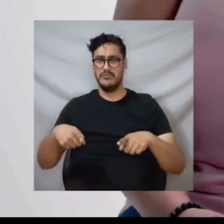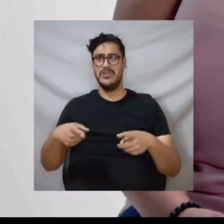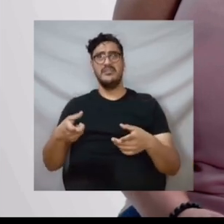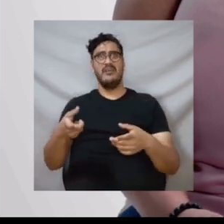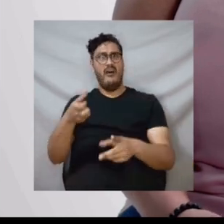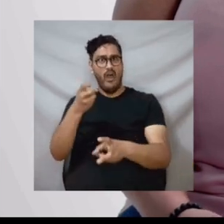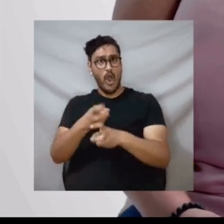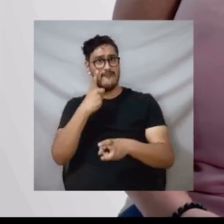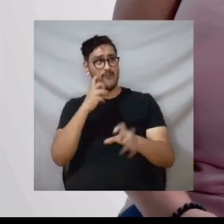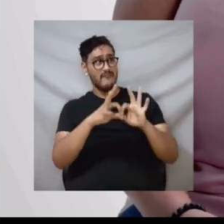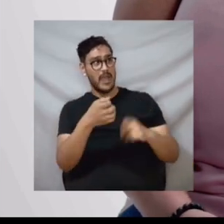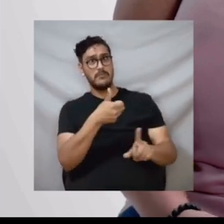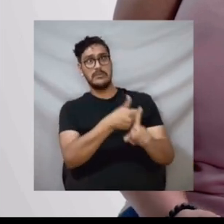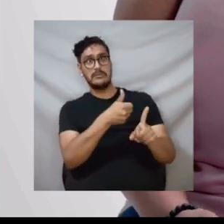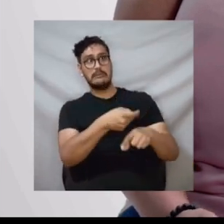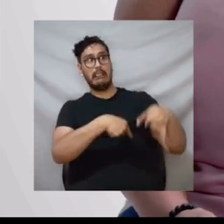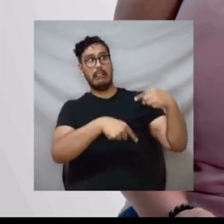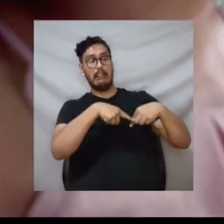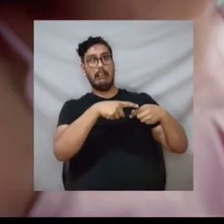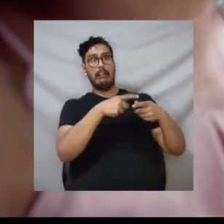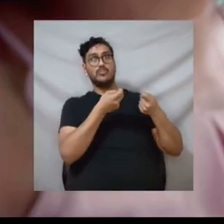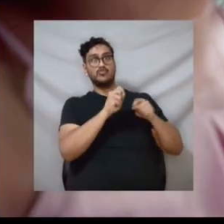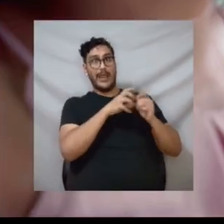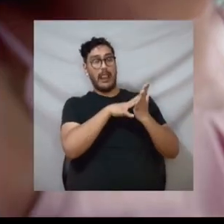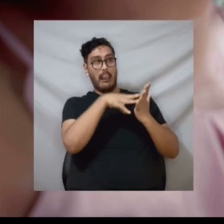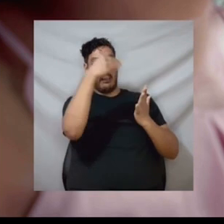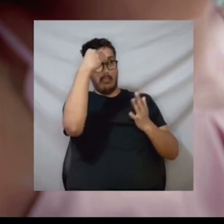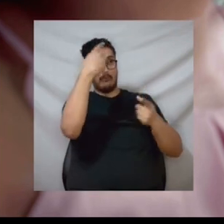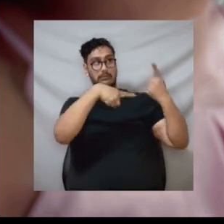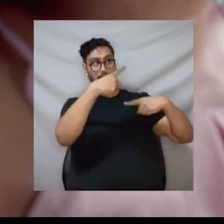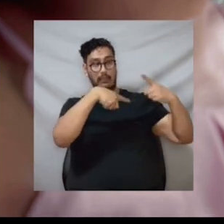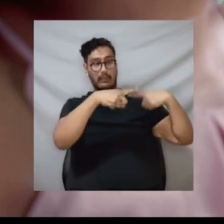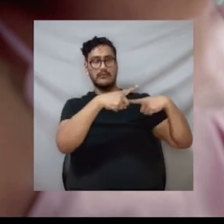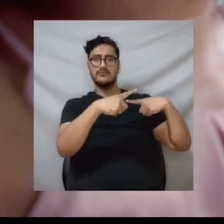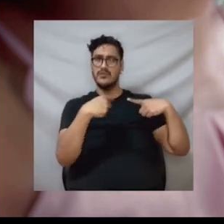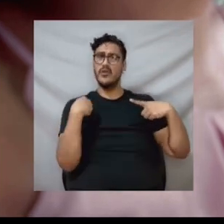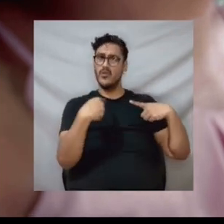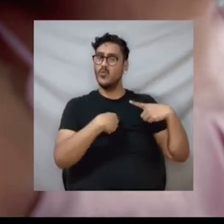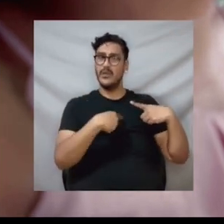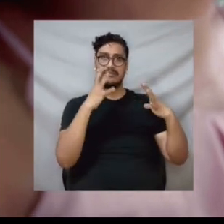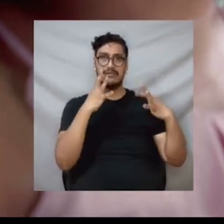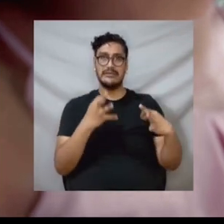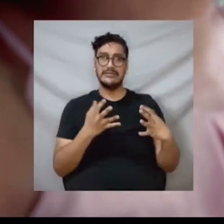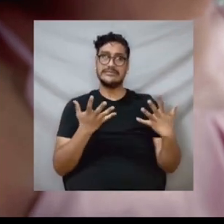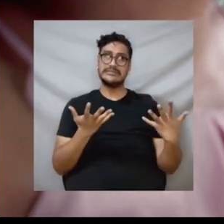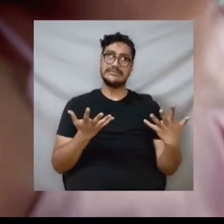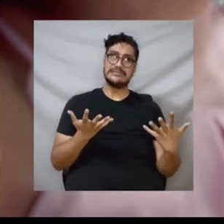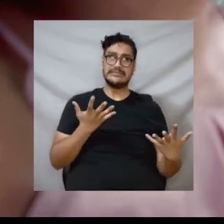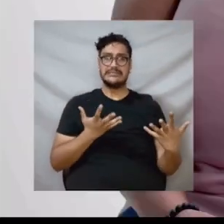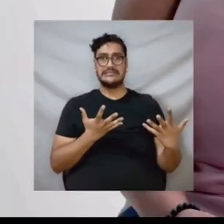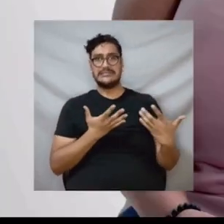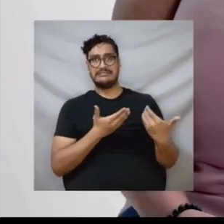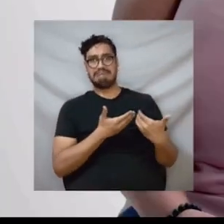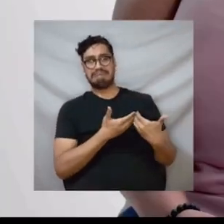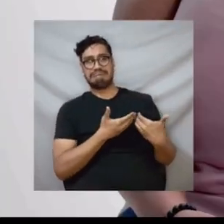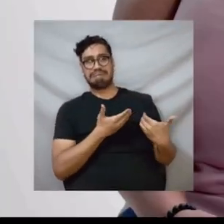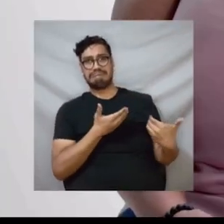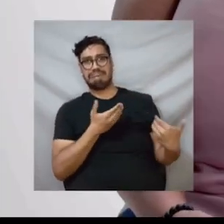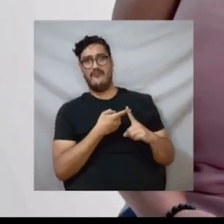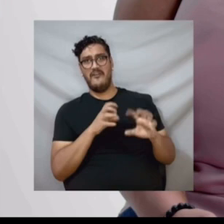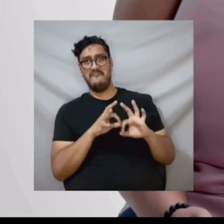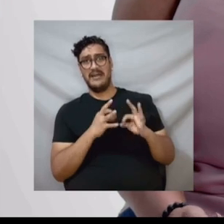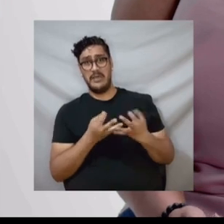going back and trying to learn sign language so that's what we began to pretty much separate ourselves as well that